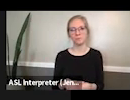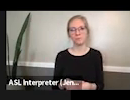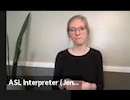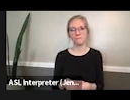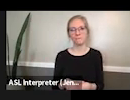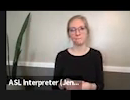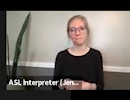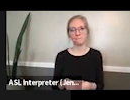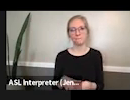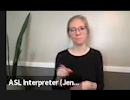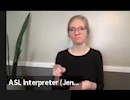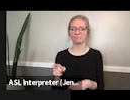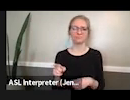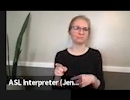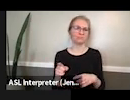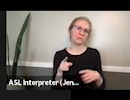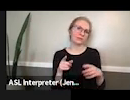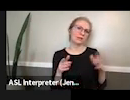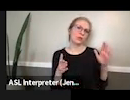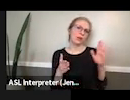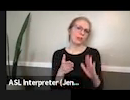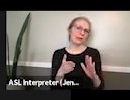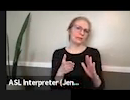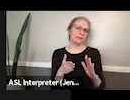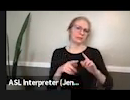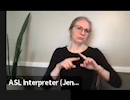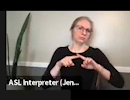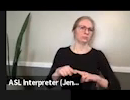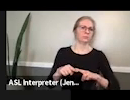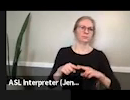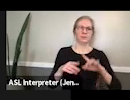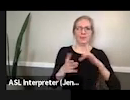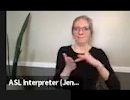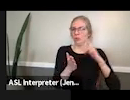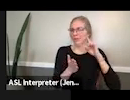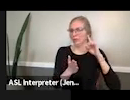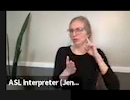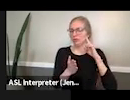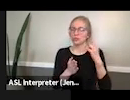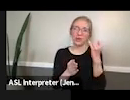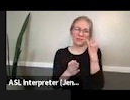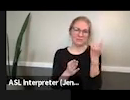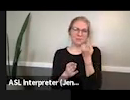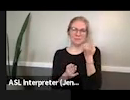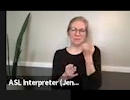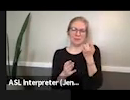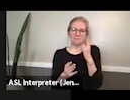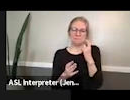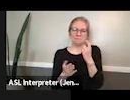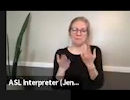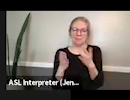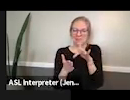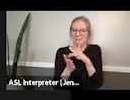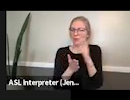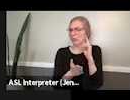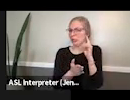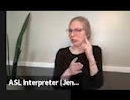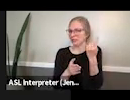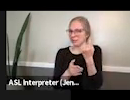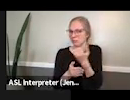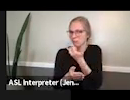the infant's middle ear. So if there's some suspicion that something is awry in the middle ear of the baby,